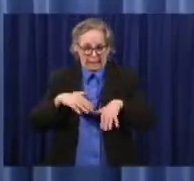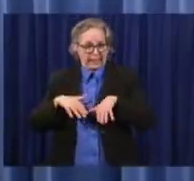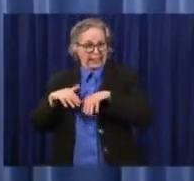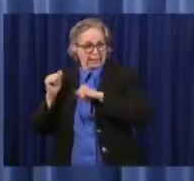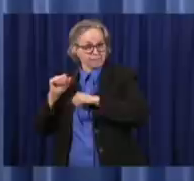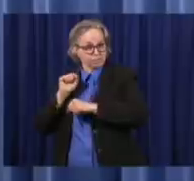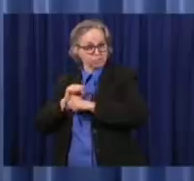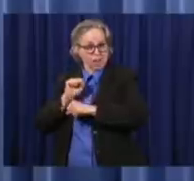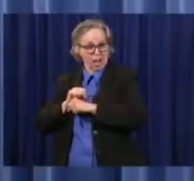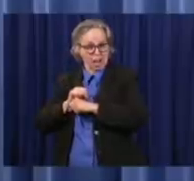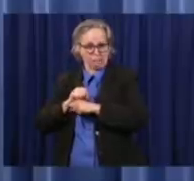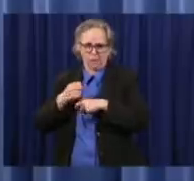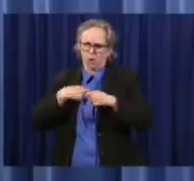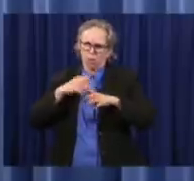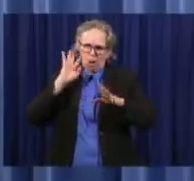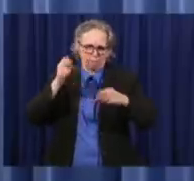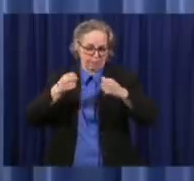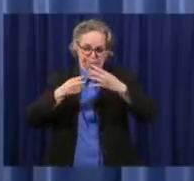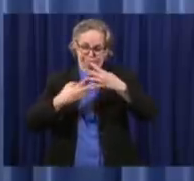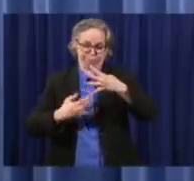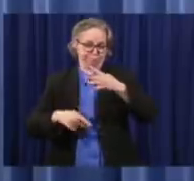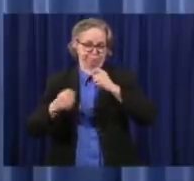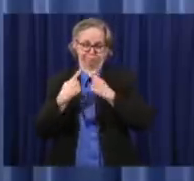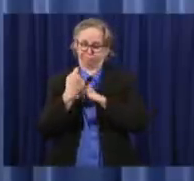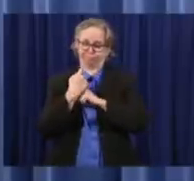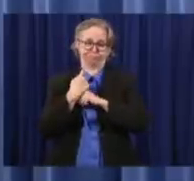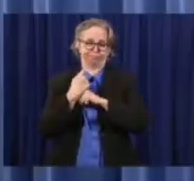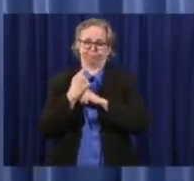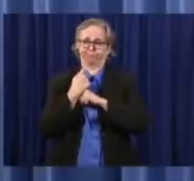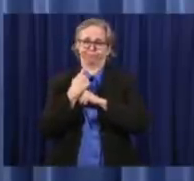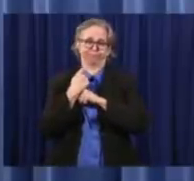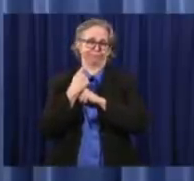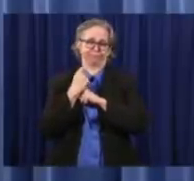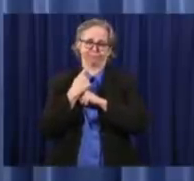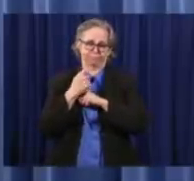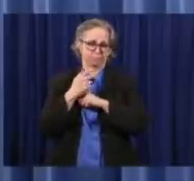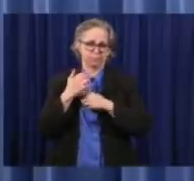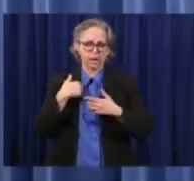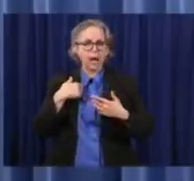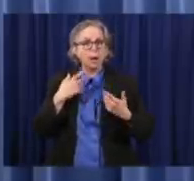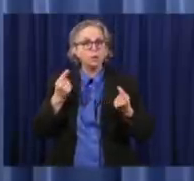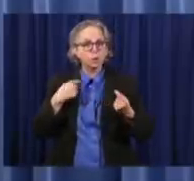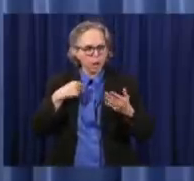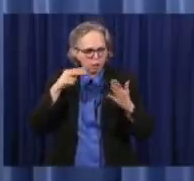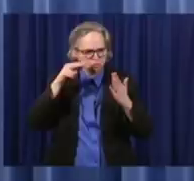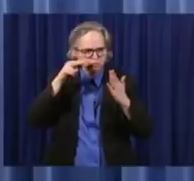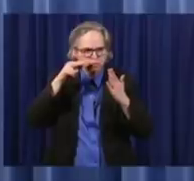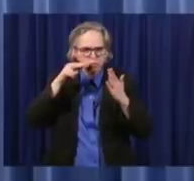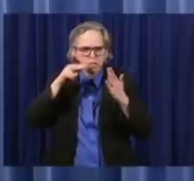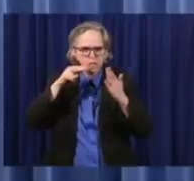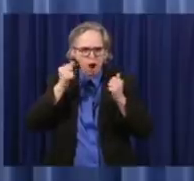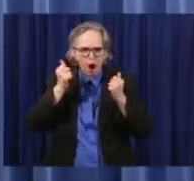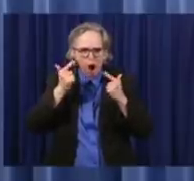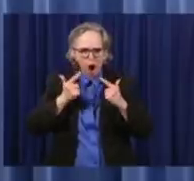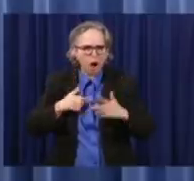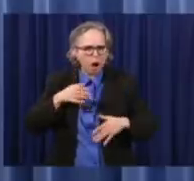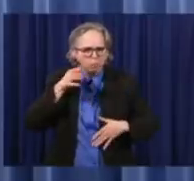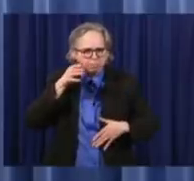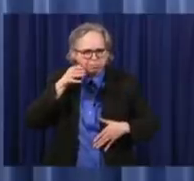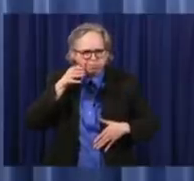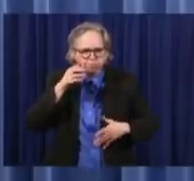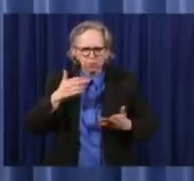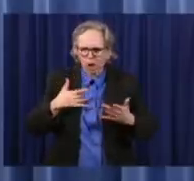be plenty of texts I will have already received and emails. And I listen to them, and I listen to their concerns. I